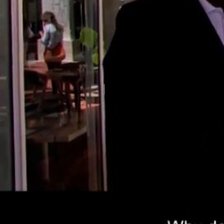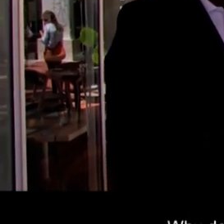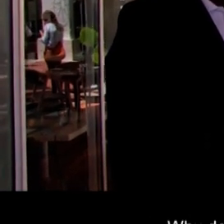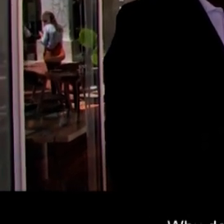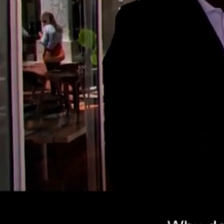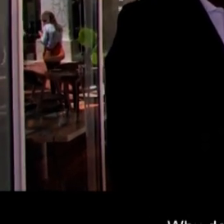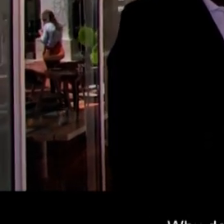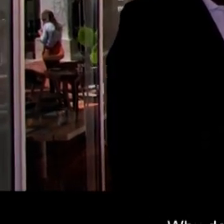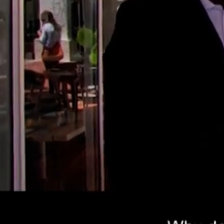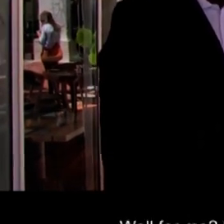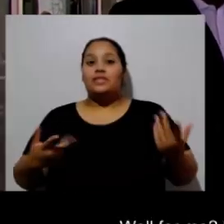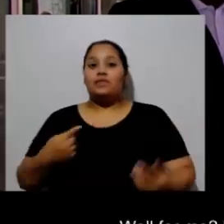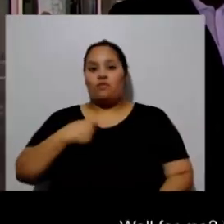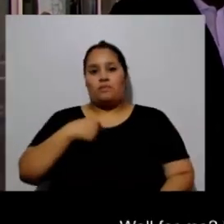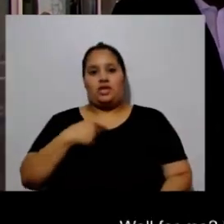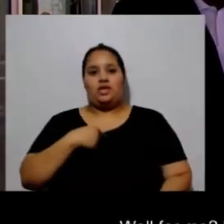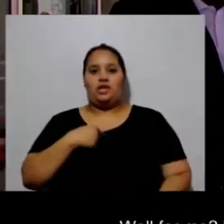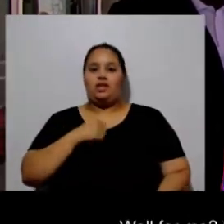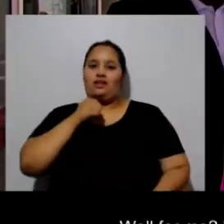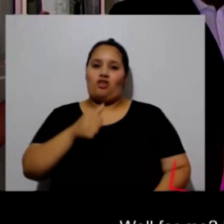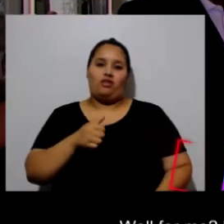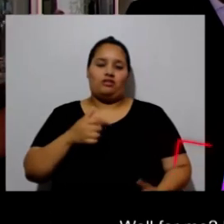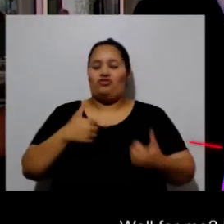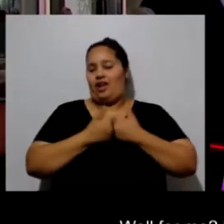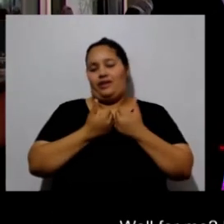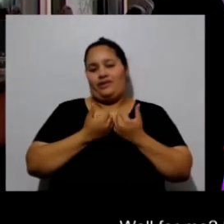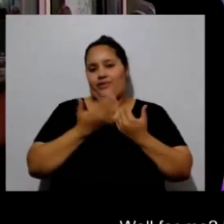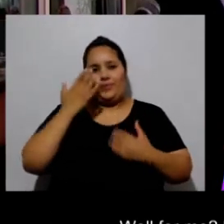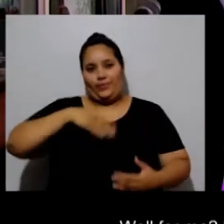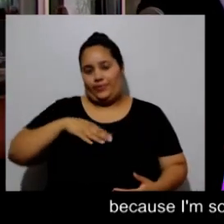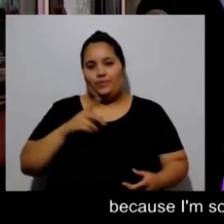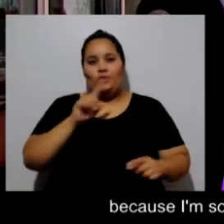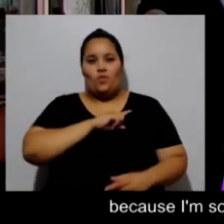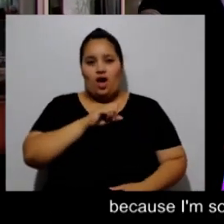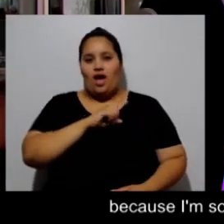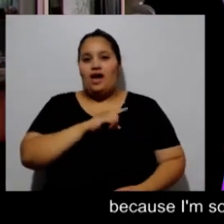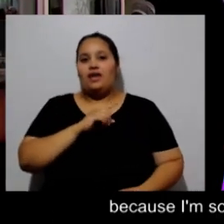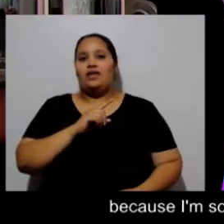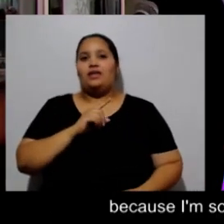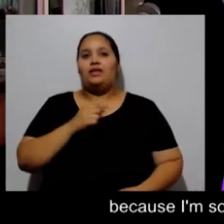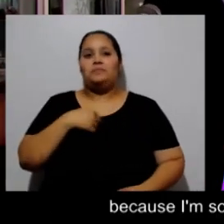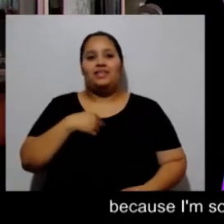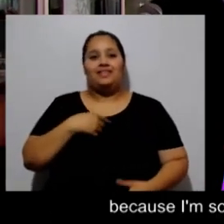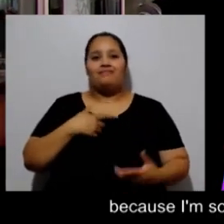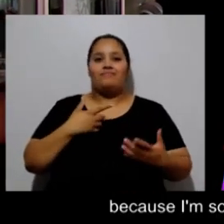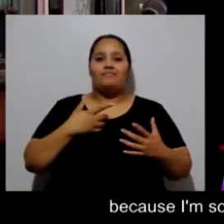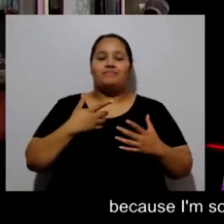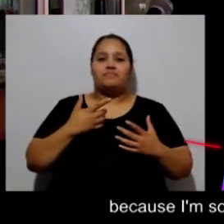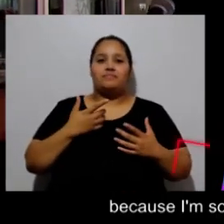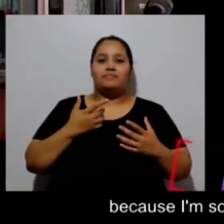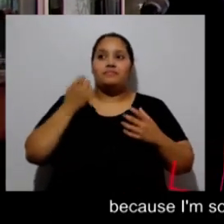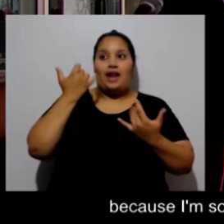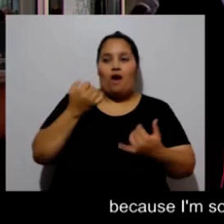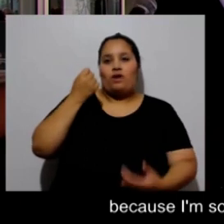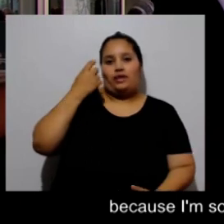feel about working with deaf staff? Well, for me, it's never really been much of a challenge, because, um, I'm sort of,